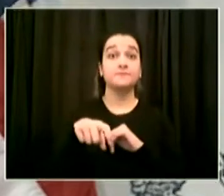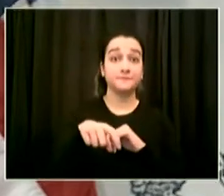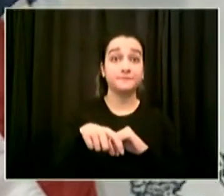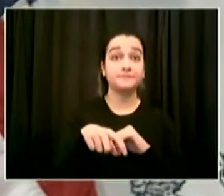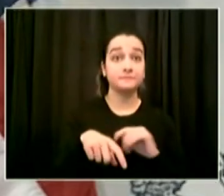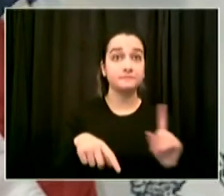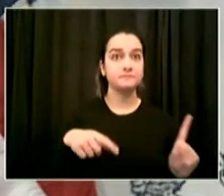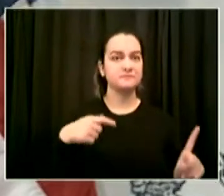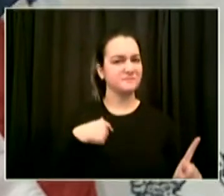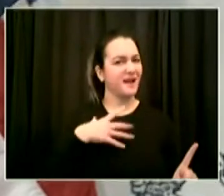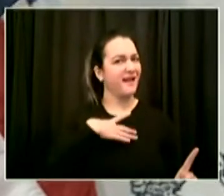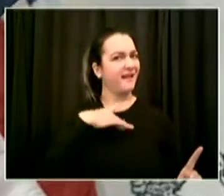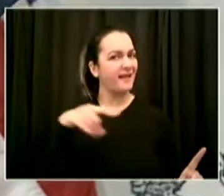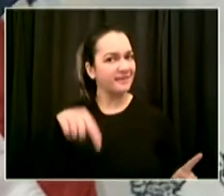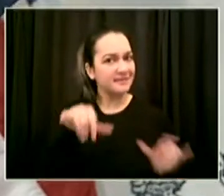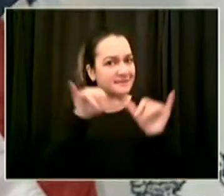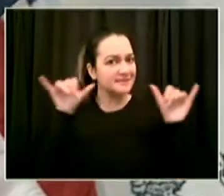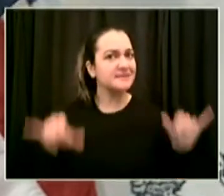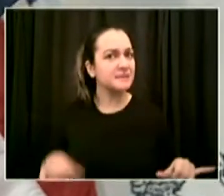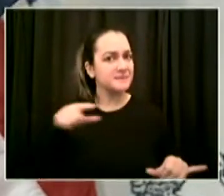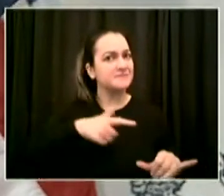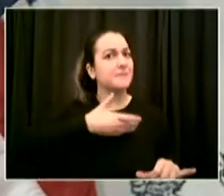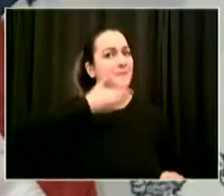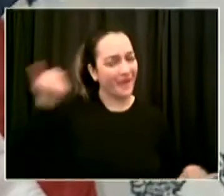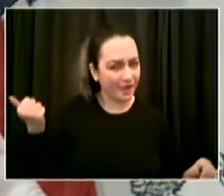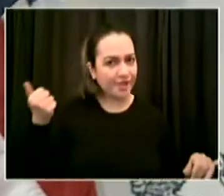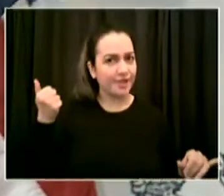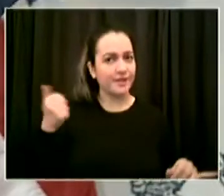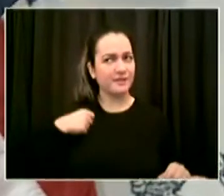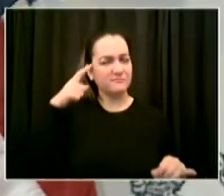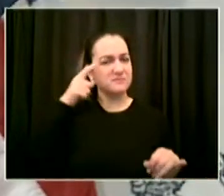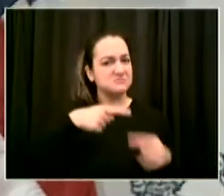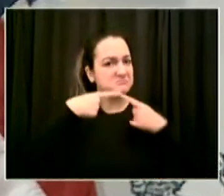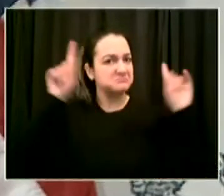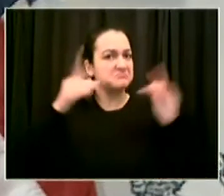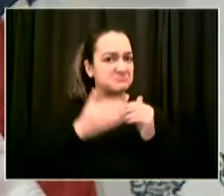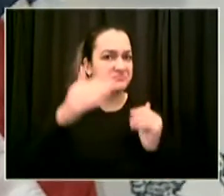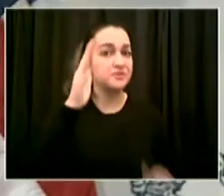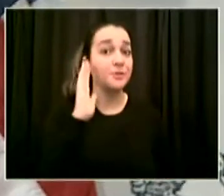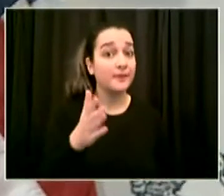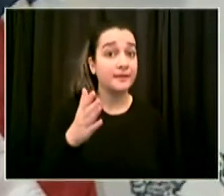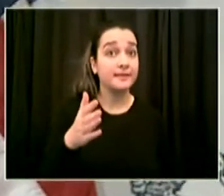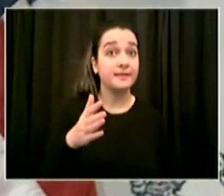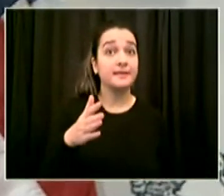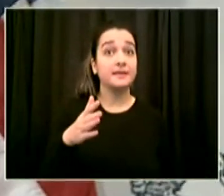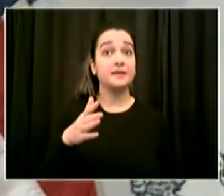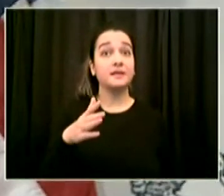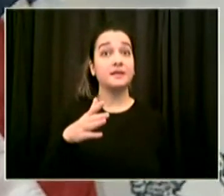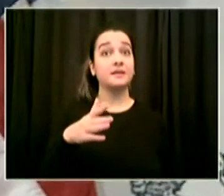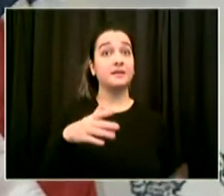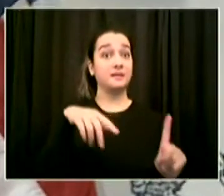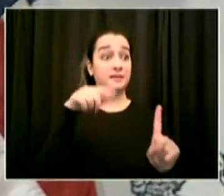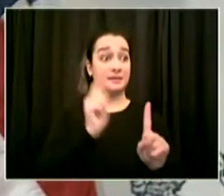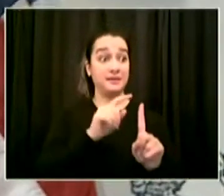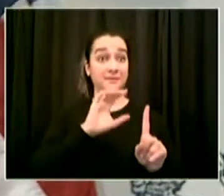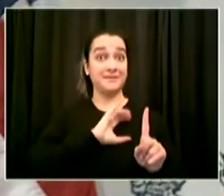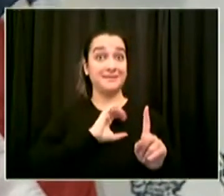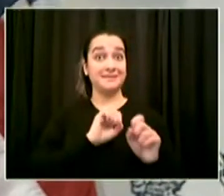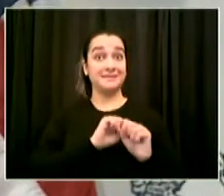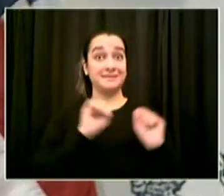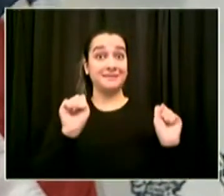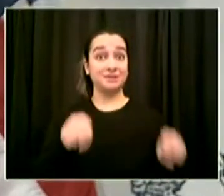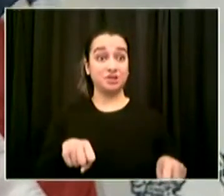who would be that precinct commander, they have to sit in that chair, talk about what they know already about the community, how